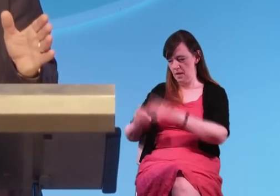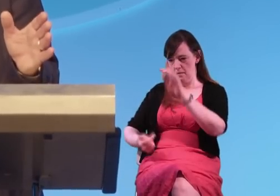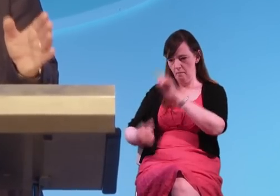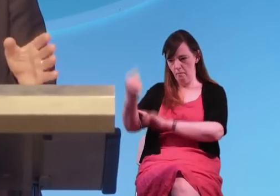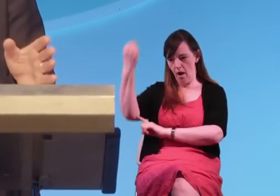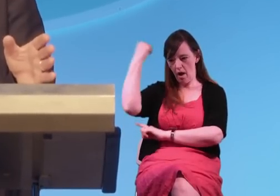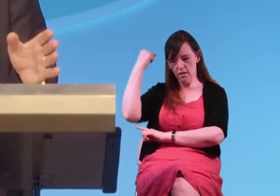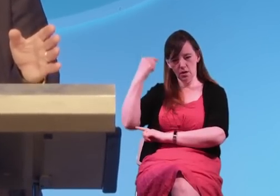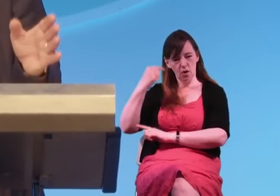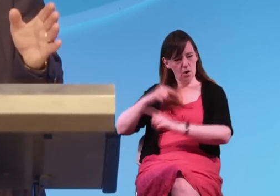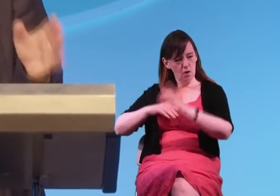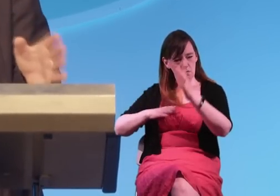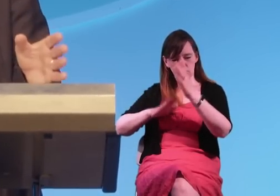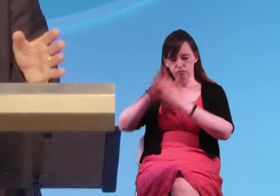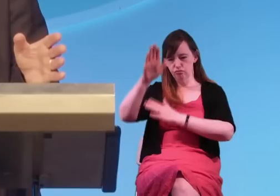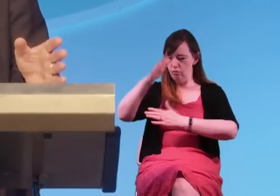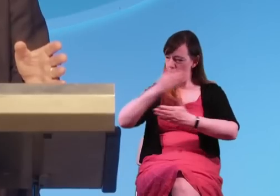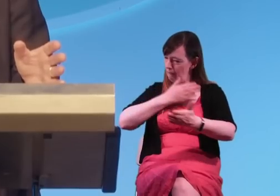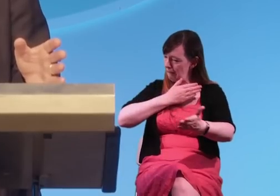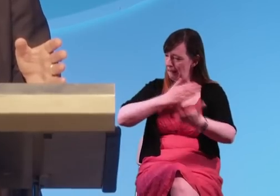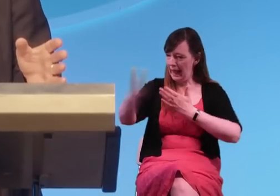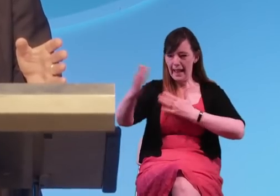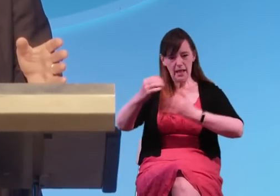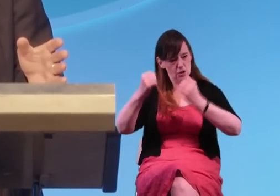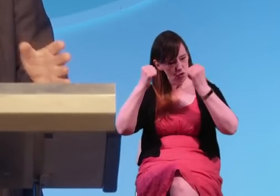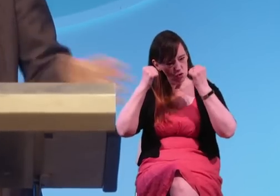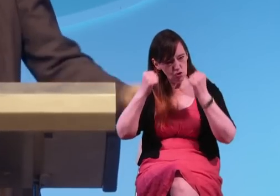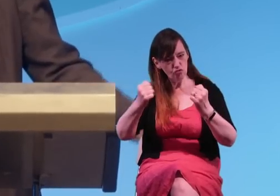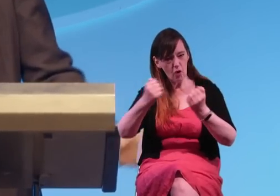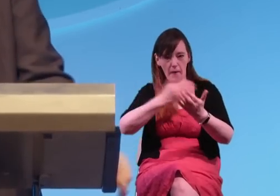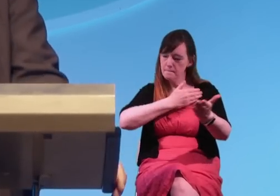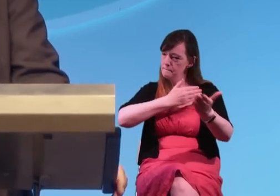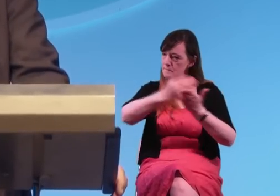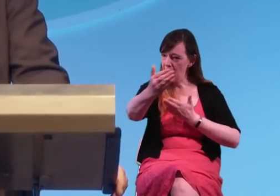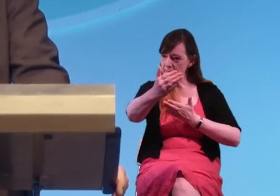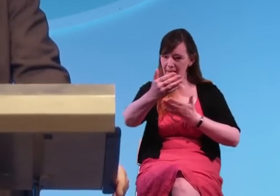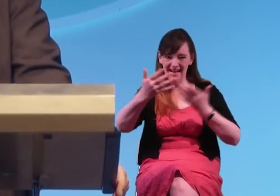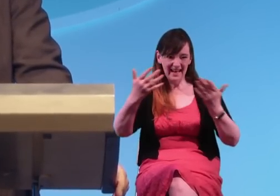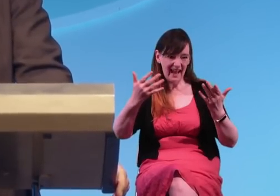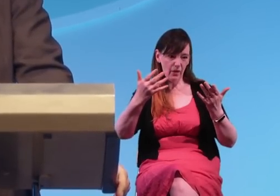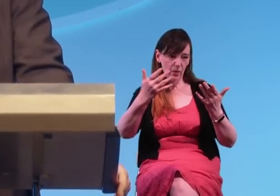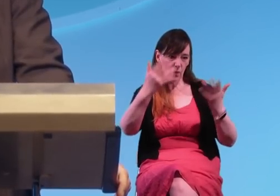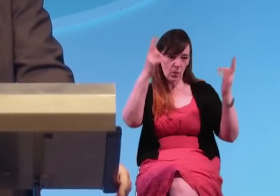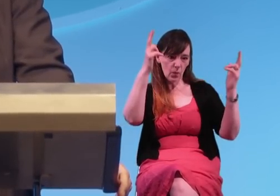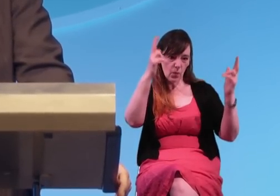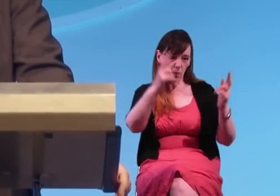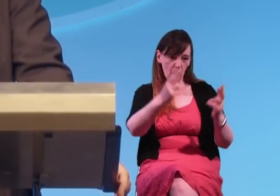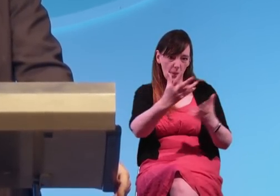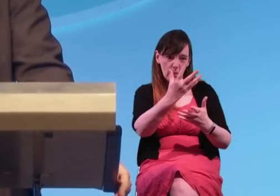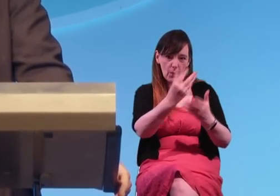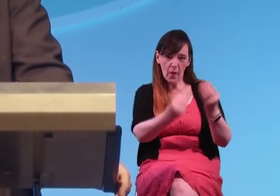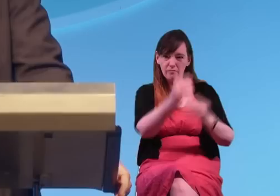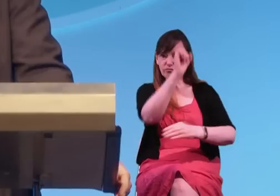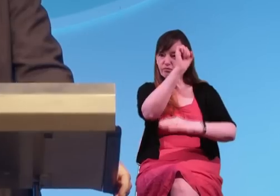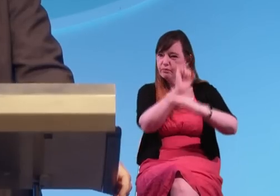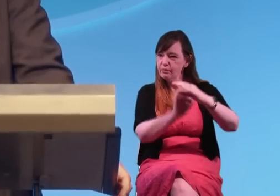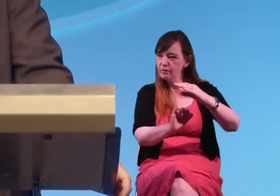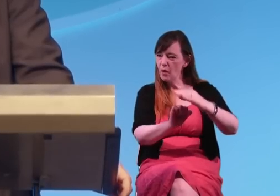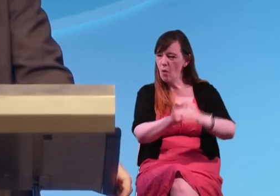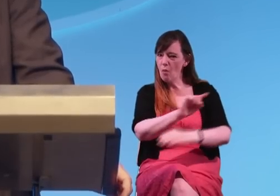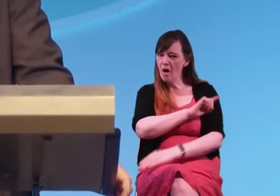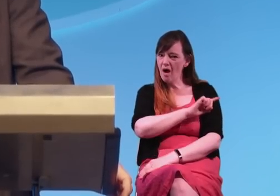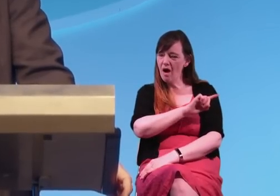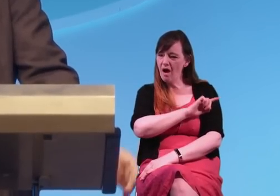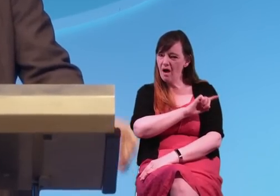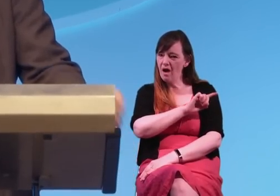strong, so clear, so forceful has become what it is? Part of the answer may be